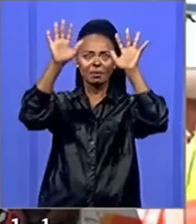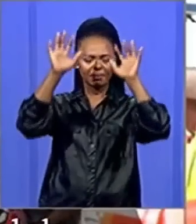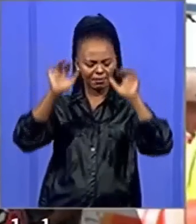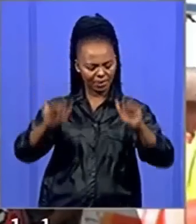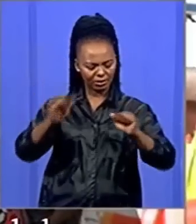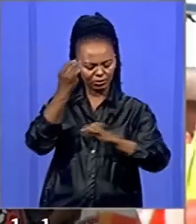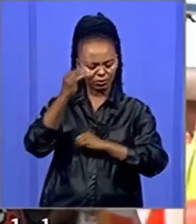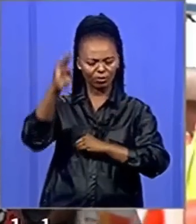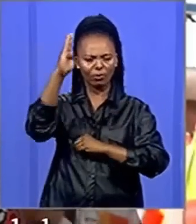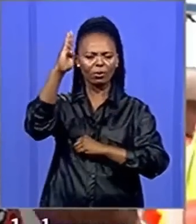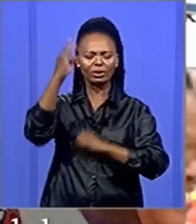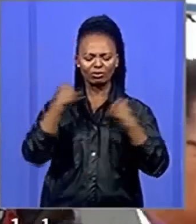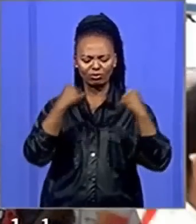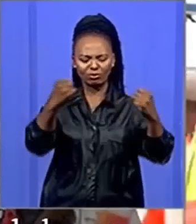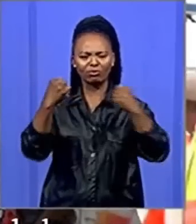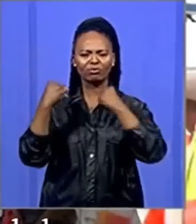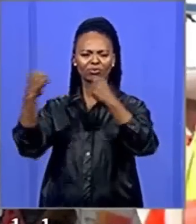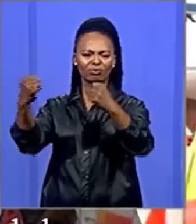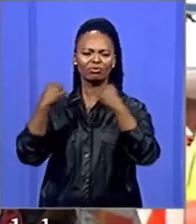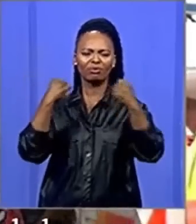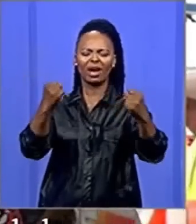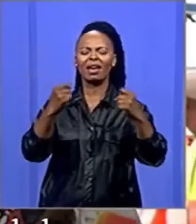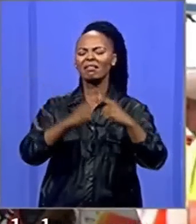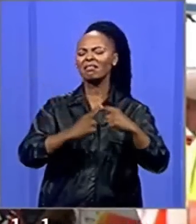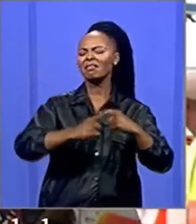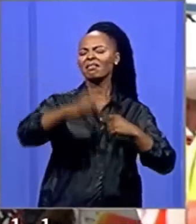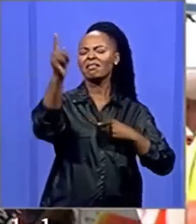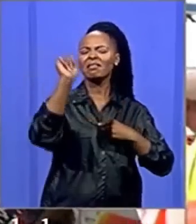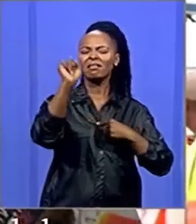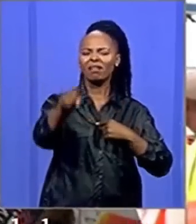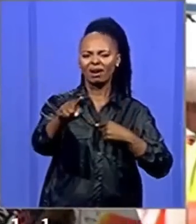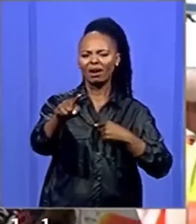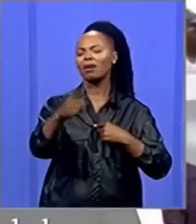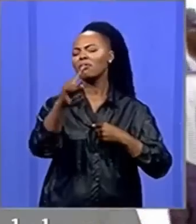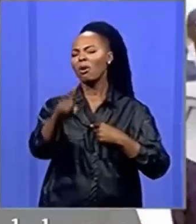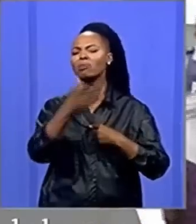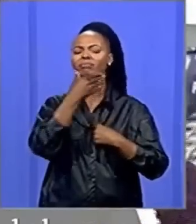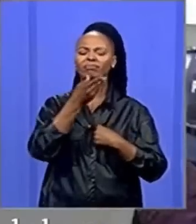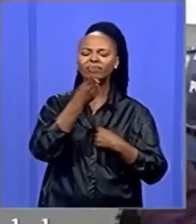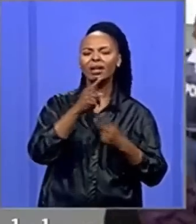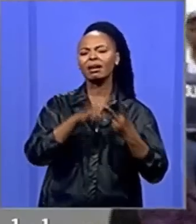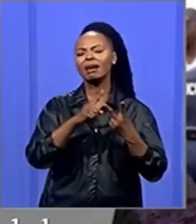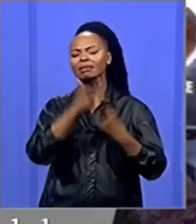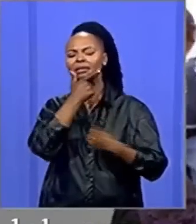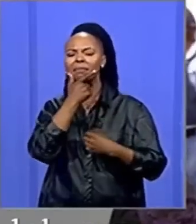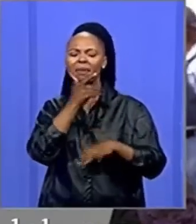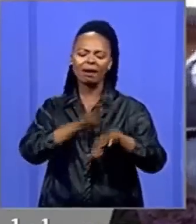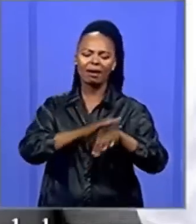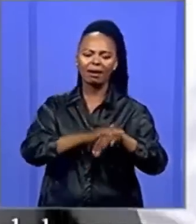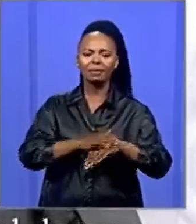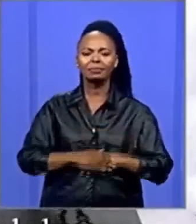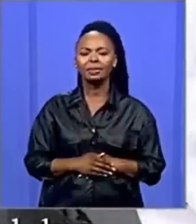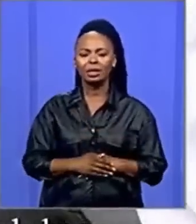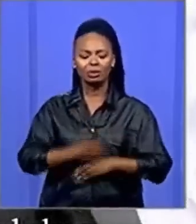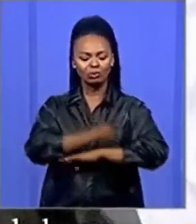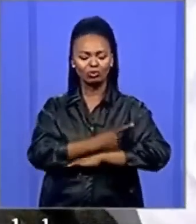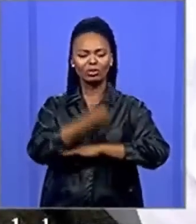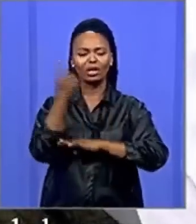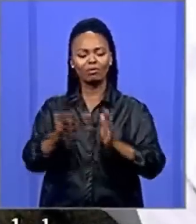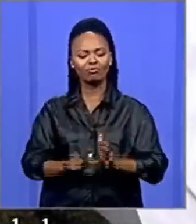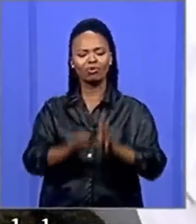the drivers that will be driving along the Christmas and festive seasons. The significance of today is to